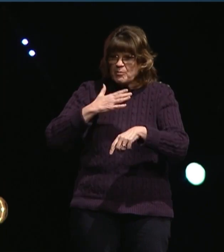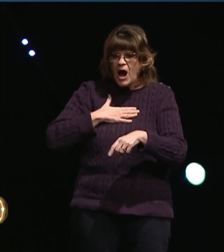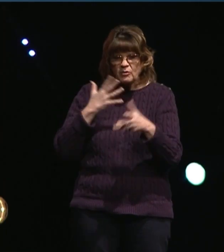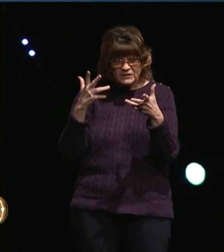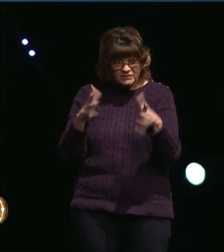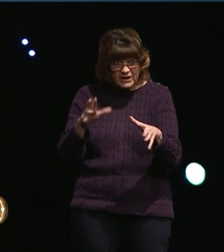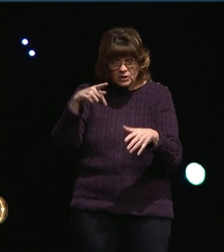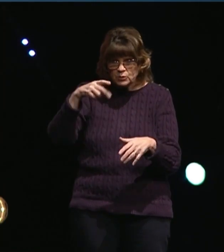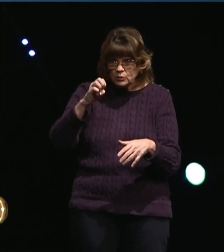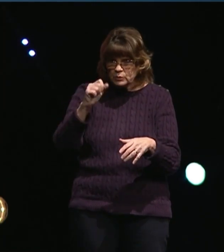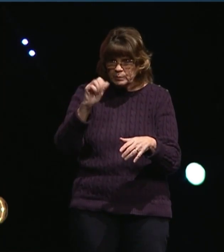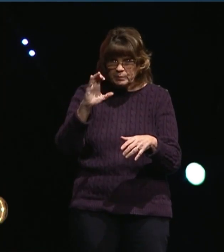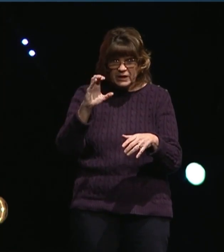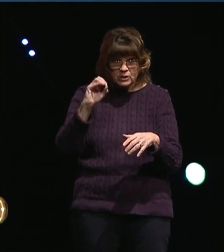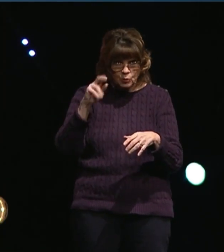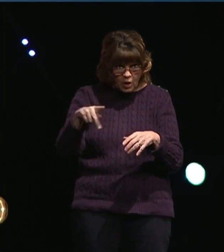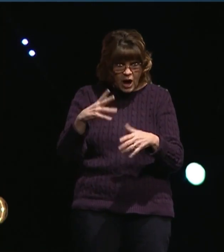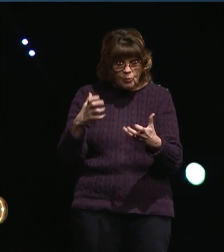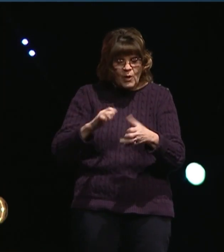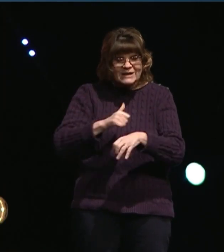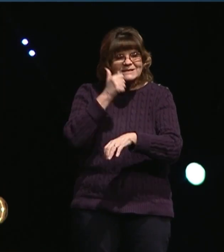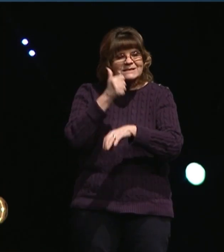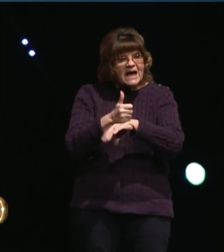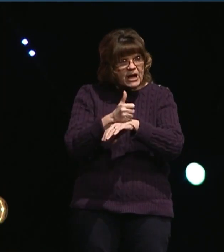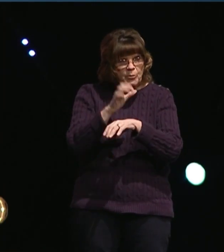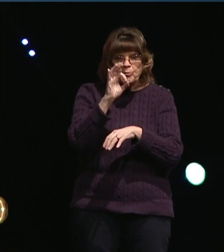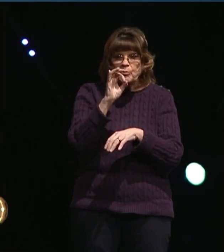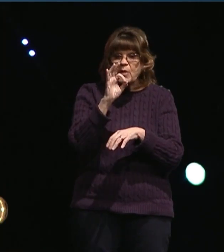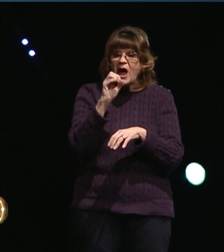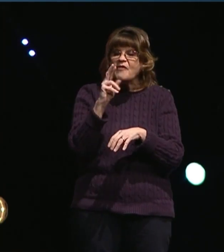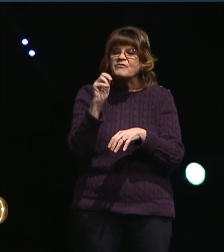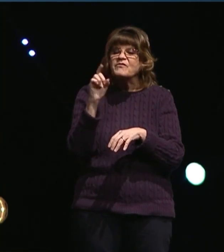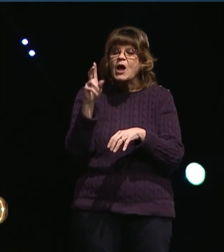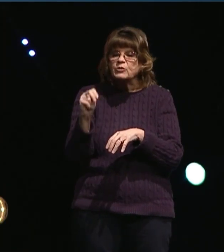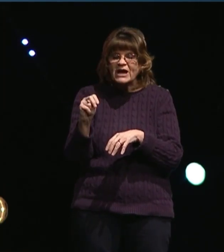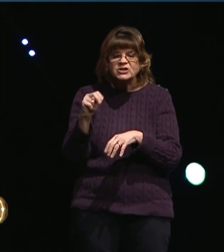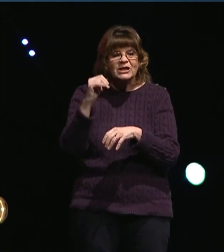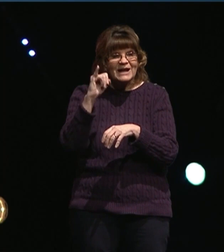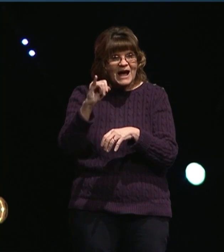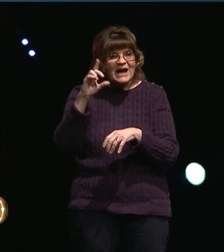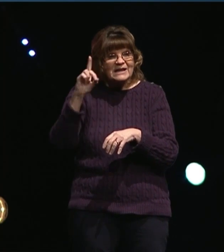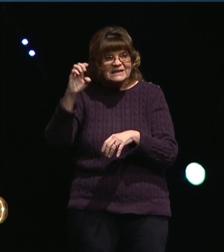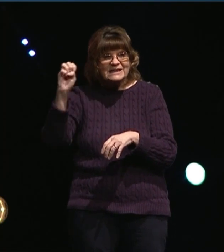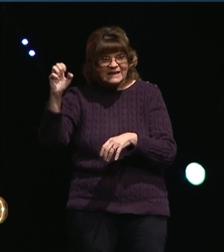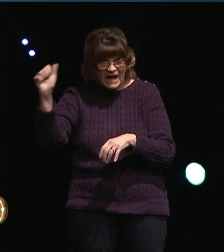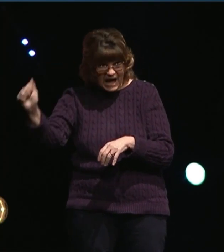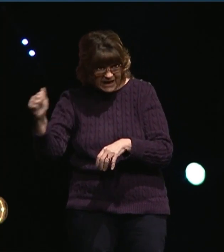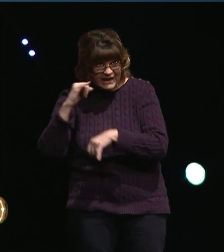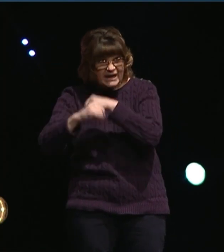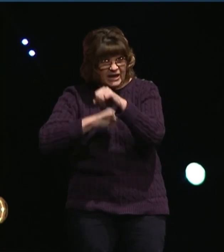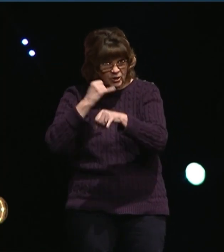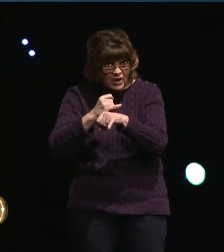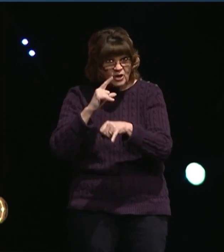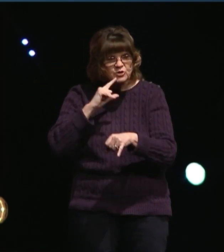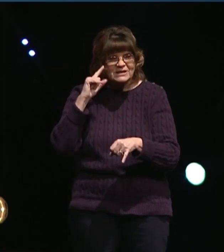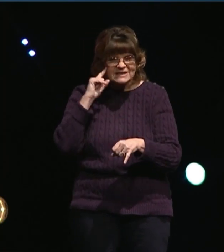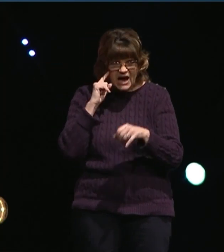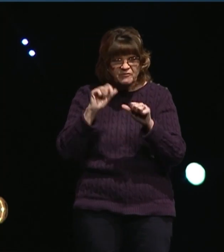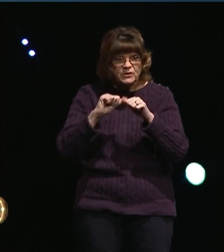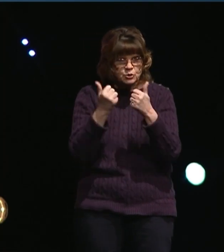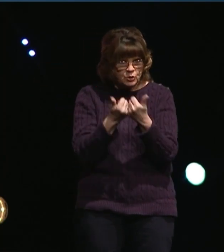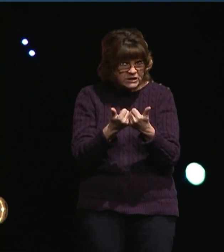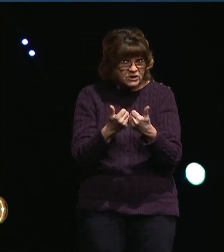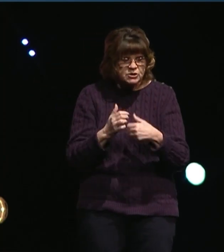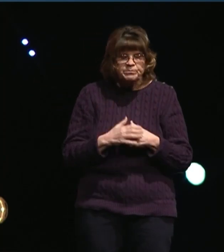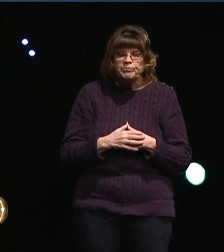Corps, I decided I'd like to set up a foundation. So I set up International Deaf Education Association and established it here in Billings,